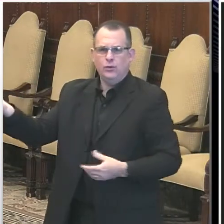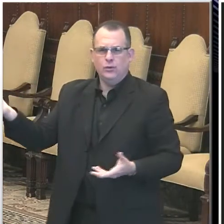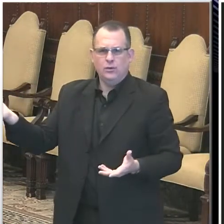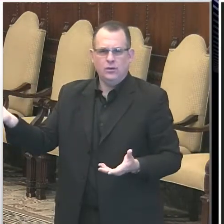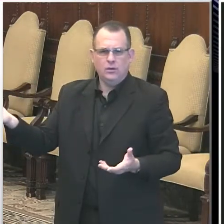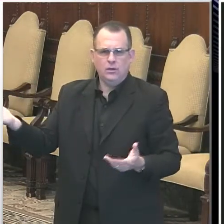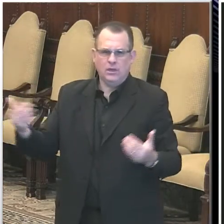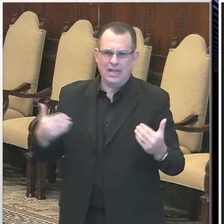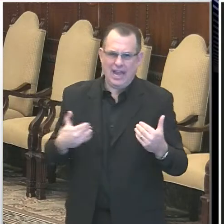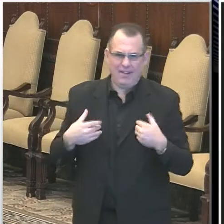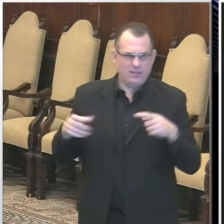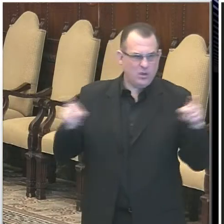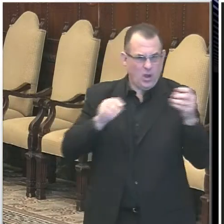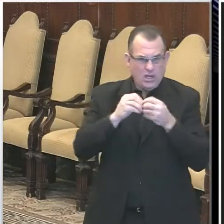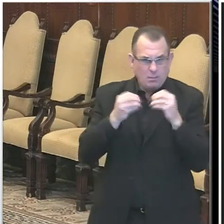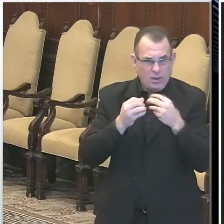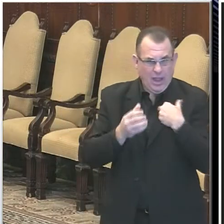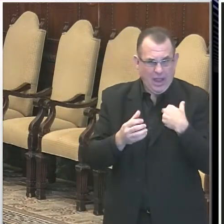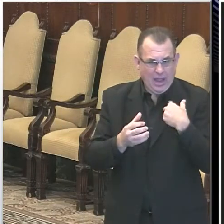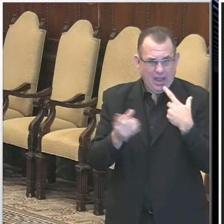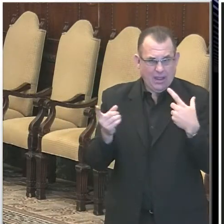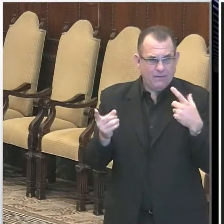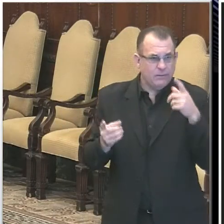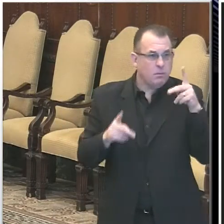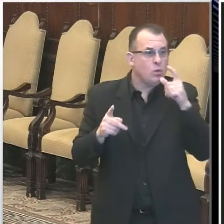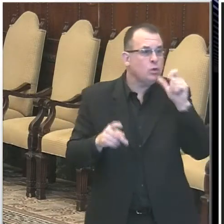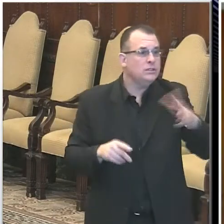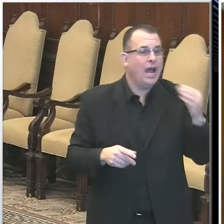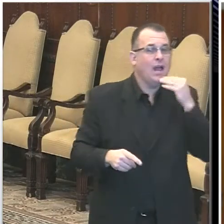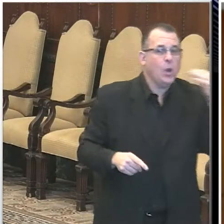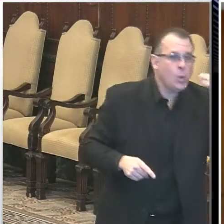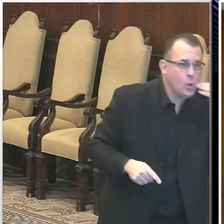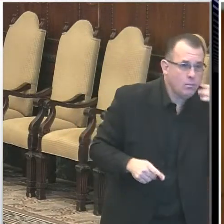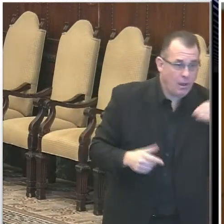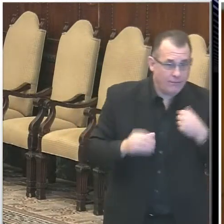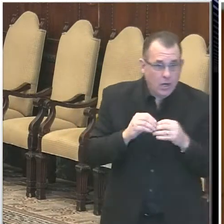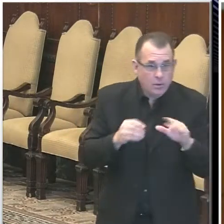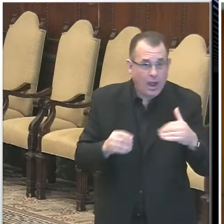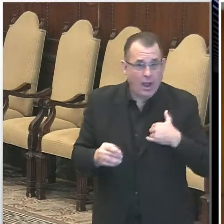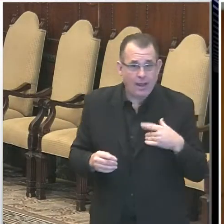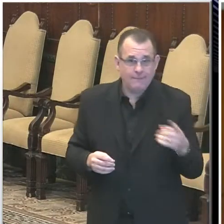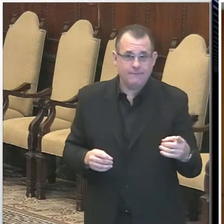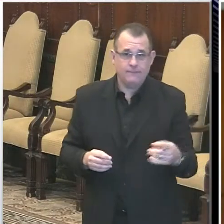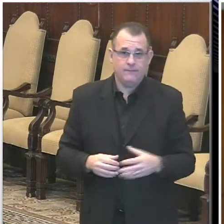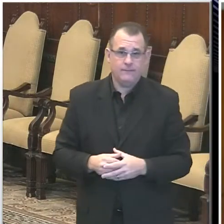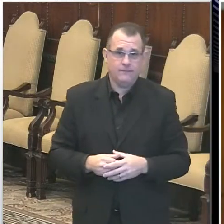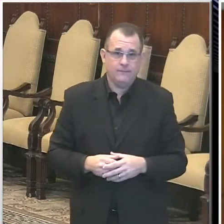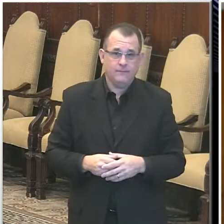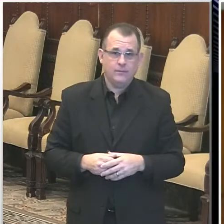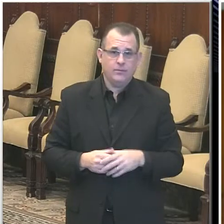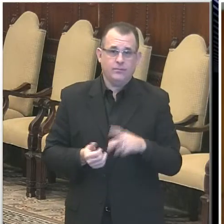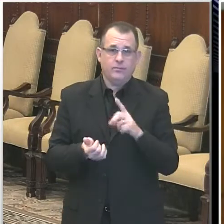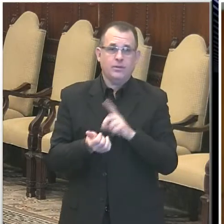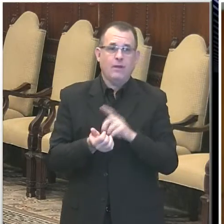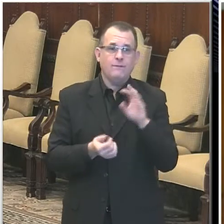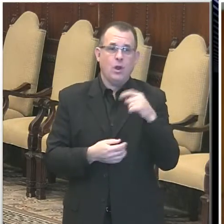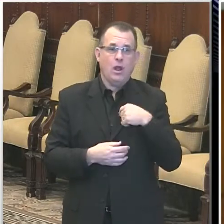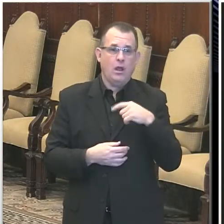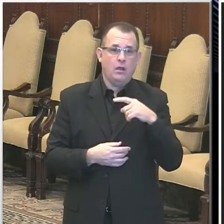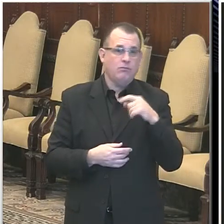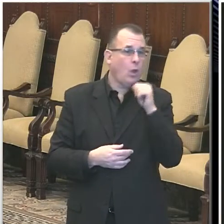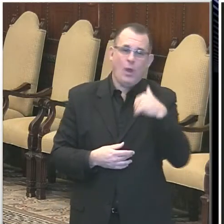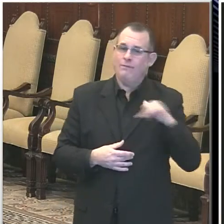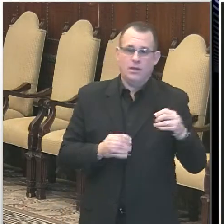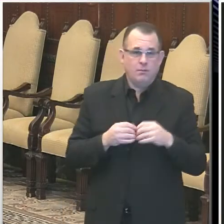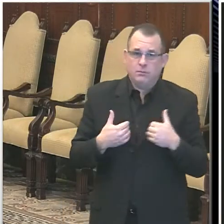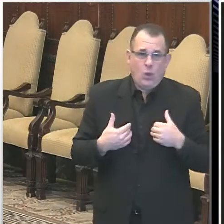from COVID-19 at home? I don't have an updated number. We looked at it a few days ago, and I believe we were at 4